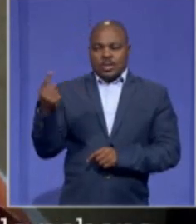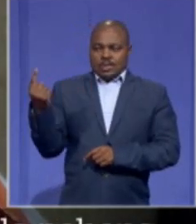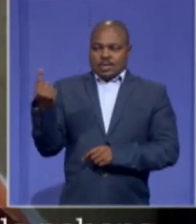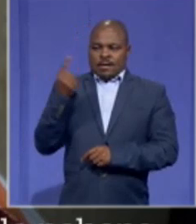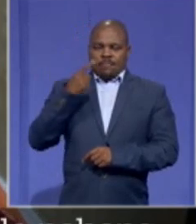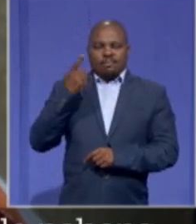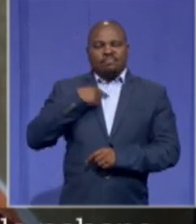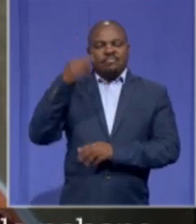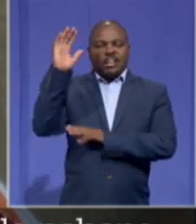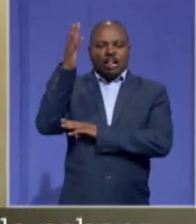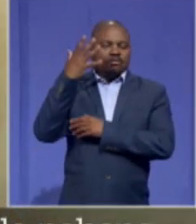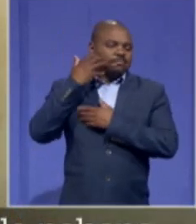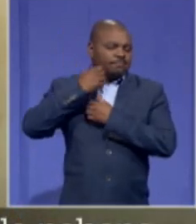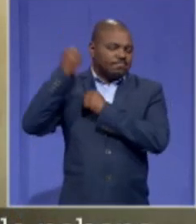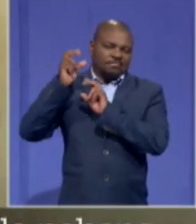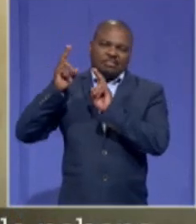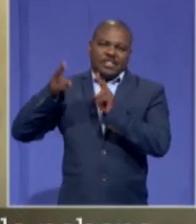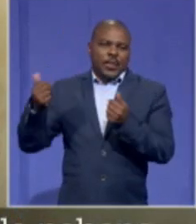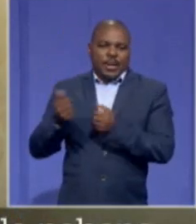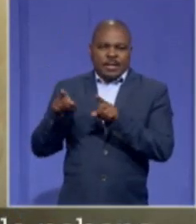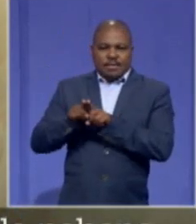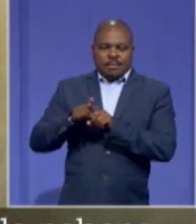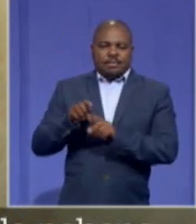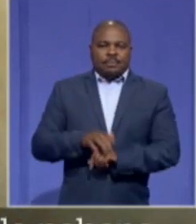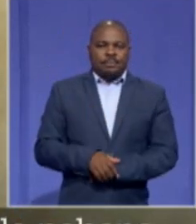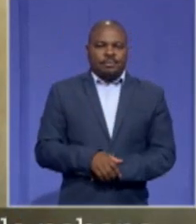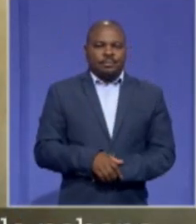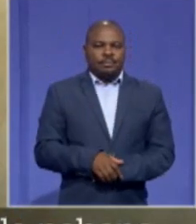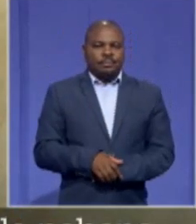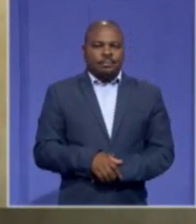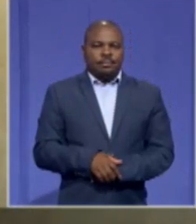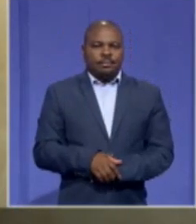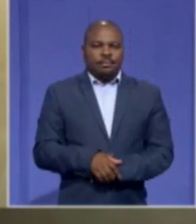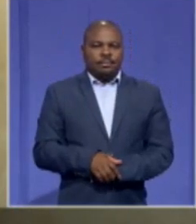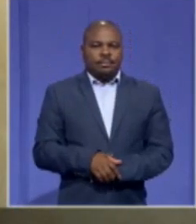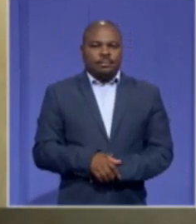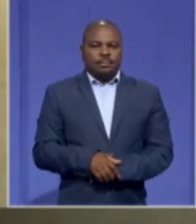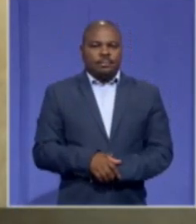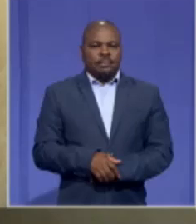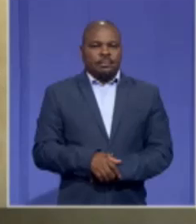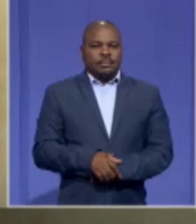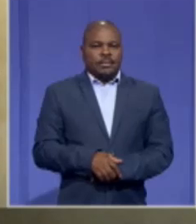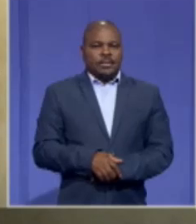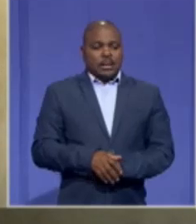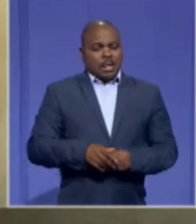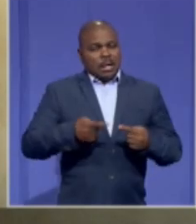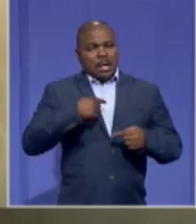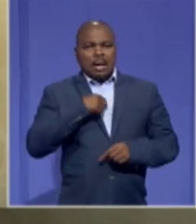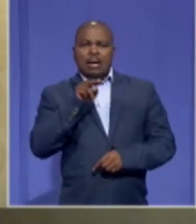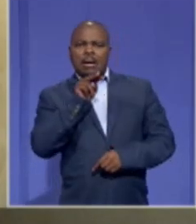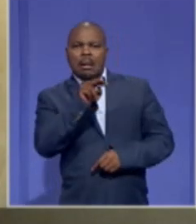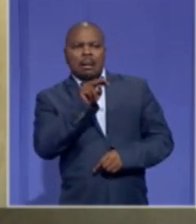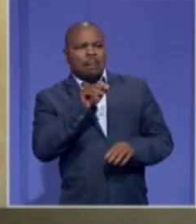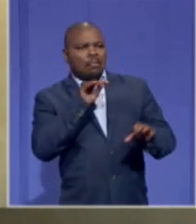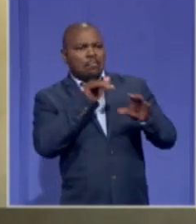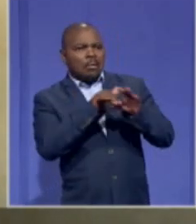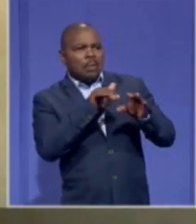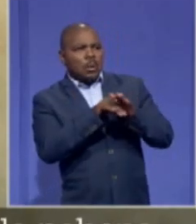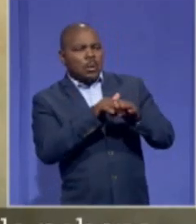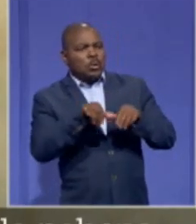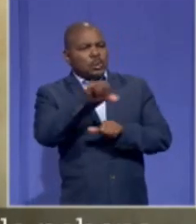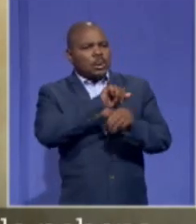a hlokahetse. Mase ibona kwivideo kwangathi mina kakhulukazi ngathi ngiyayibuka. Ha re a kgola mahlo a rona ha re bona video